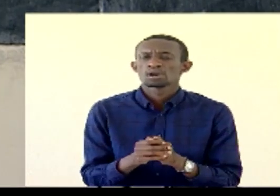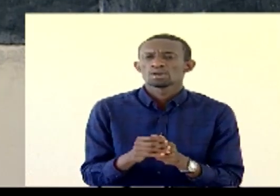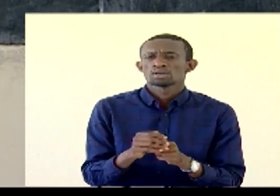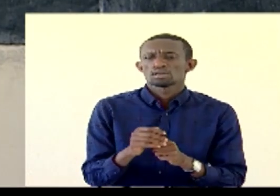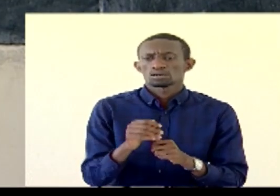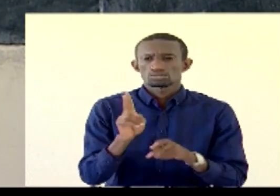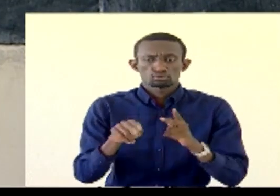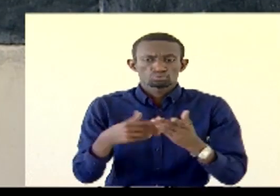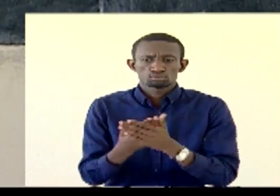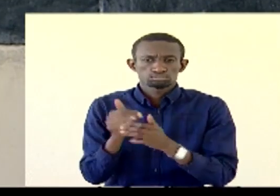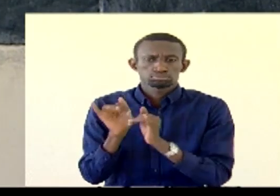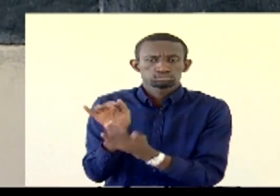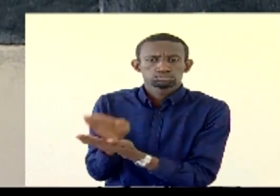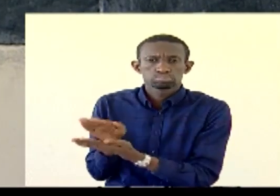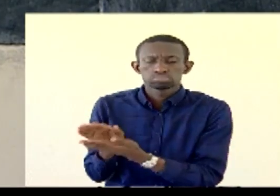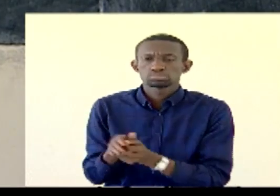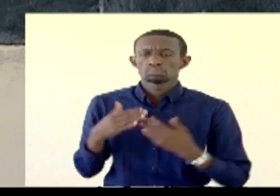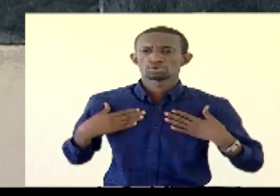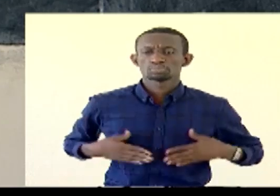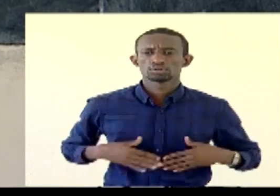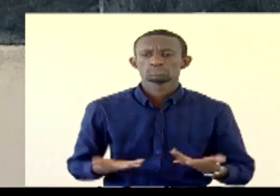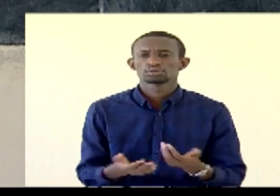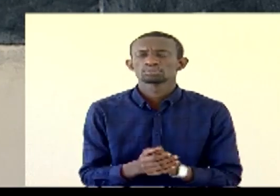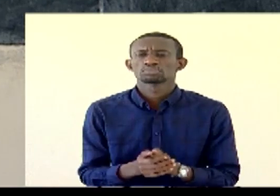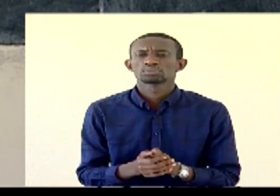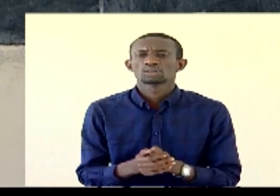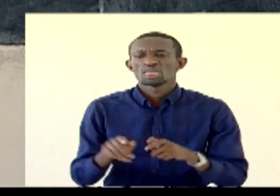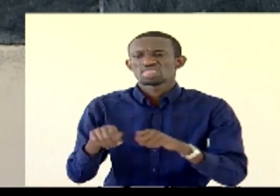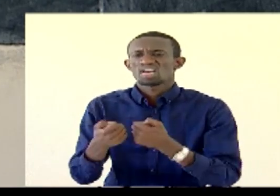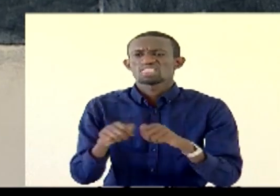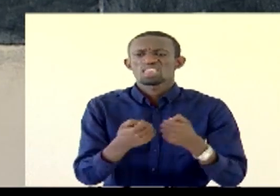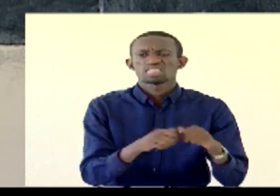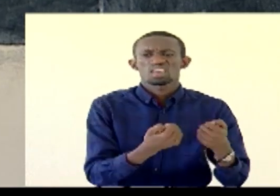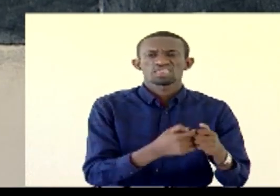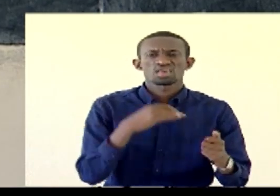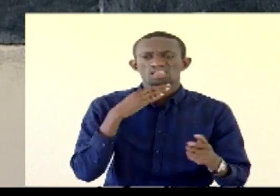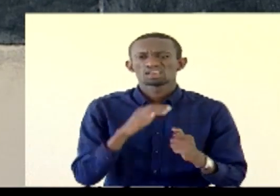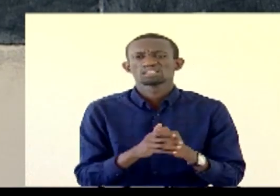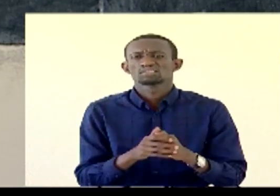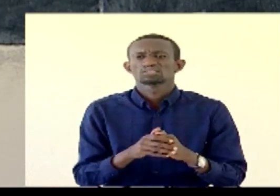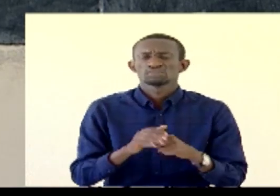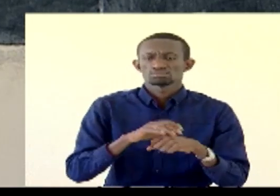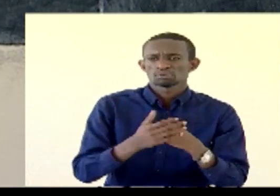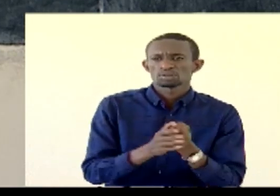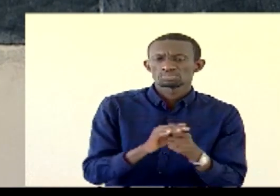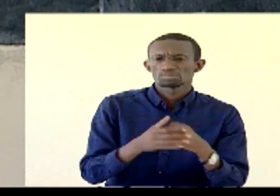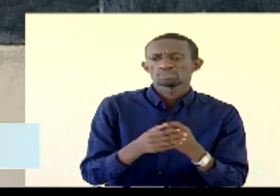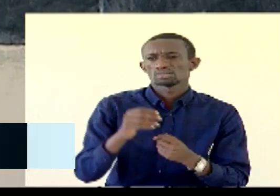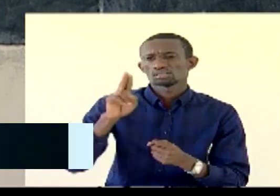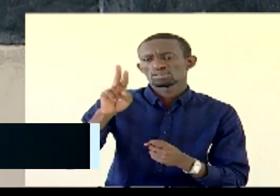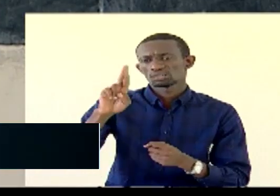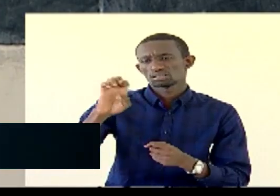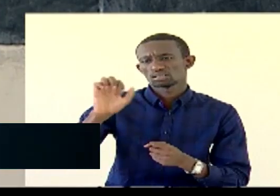be broken down, and after being broken down, they are going to be broken down and form what you call urea